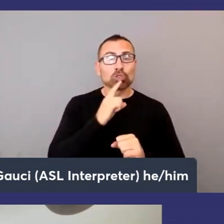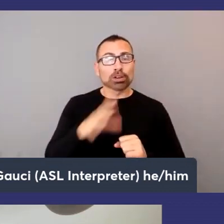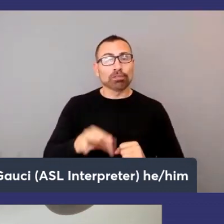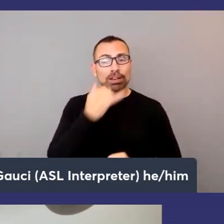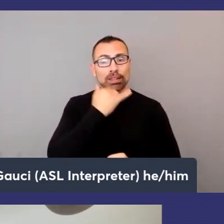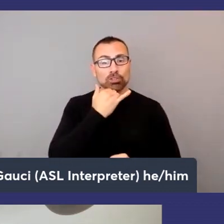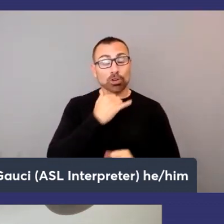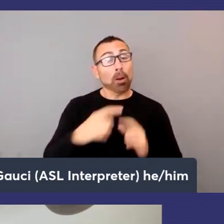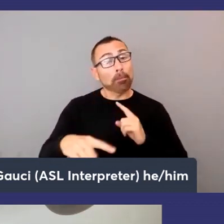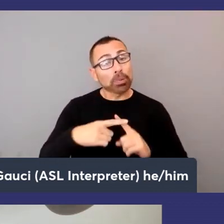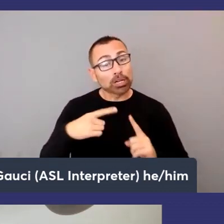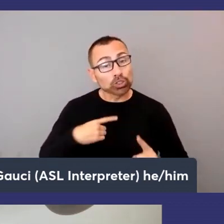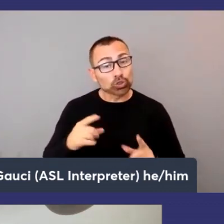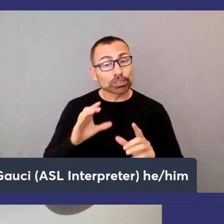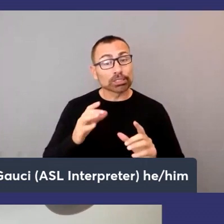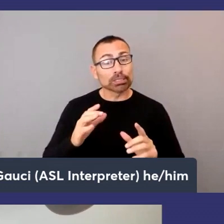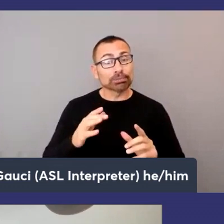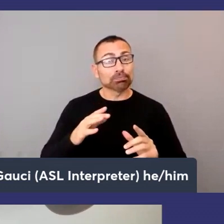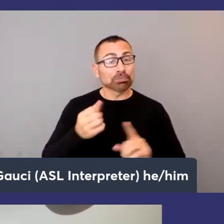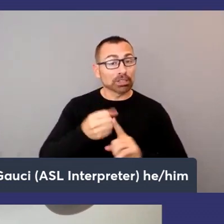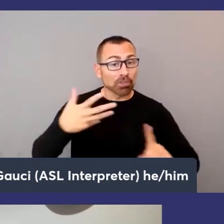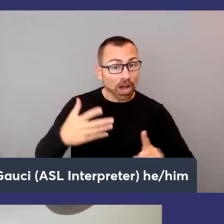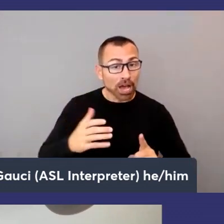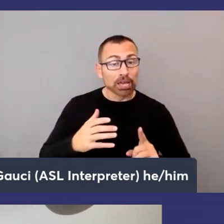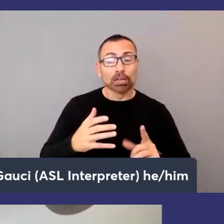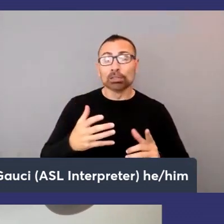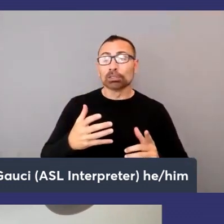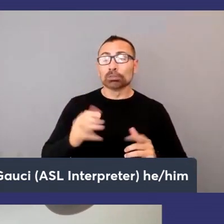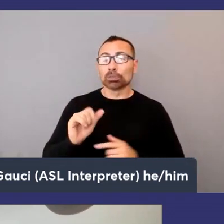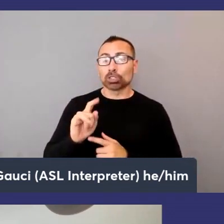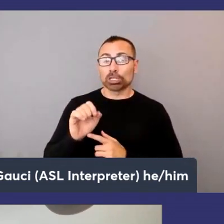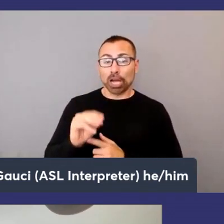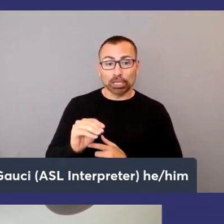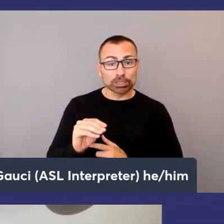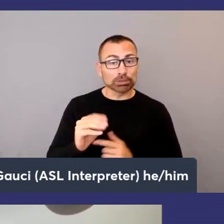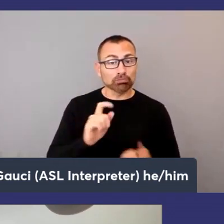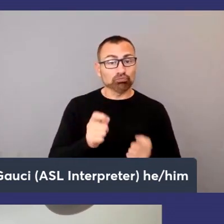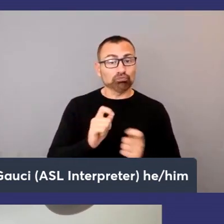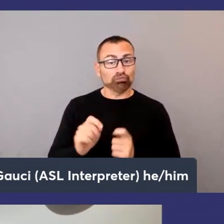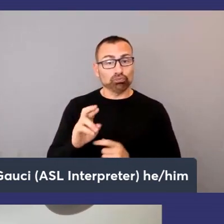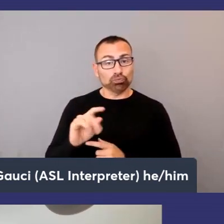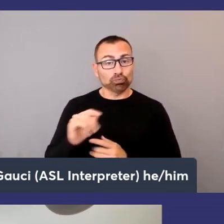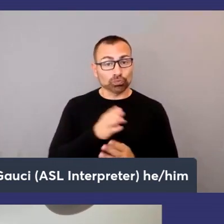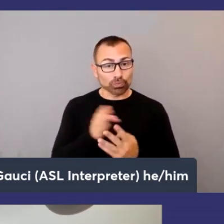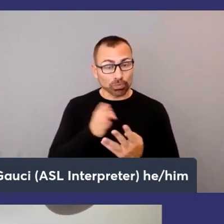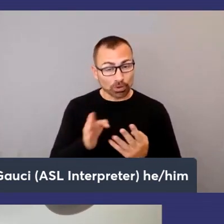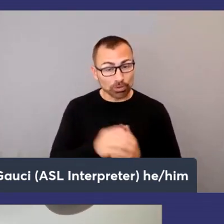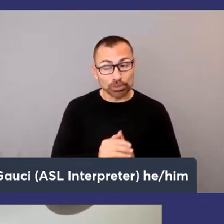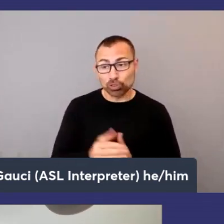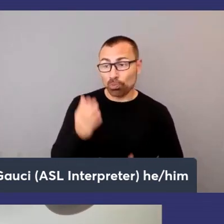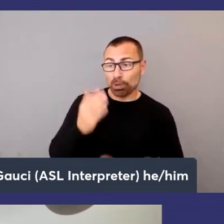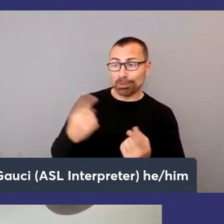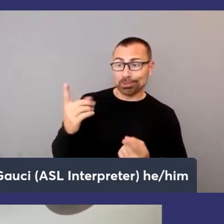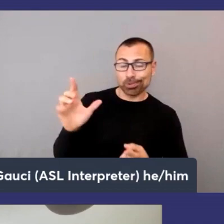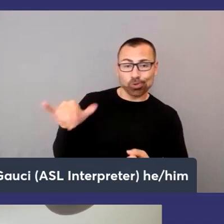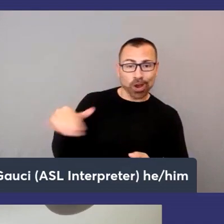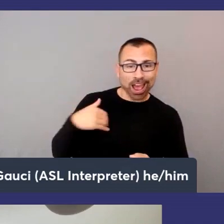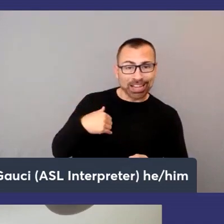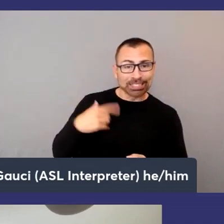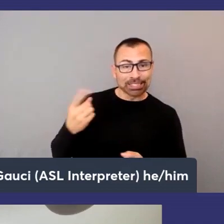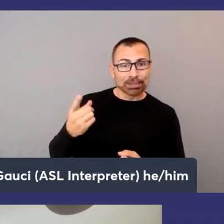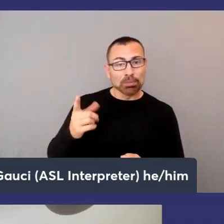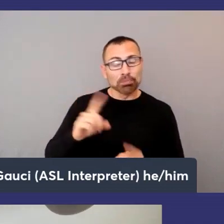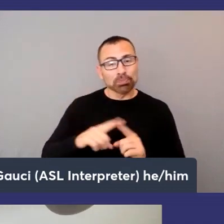can have, let's say, an organization specific rule saying that, hey, somebody tries to maybe perhaps provision an EC2 that is fairly expensive in a